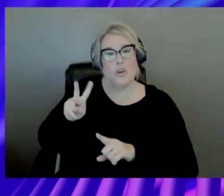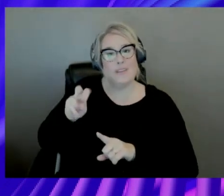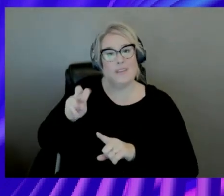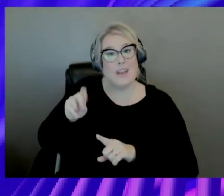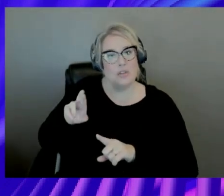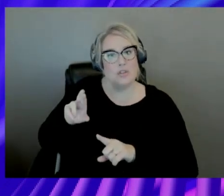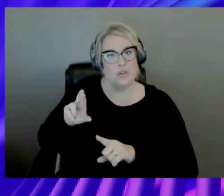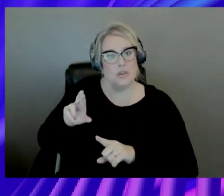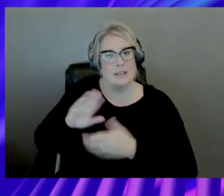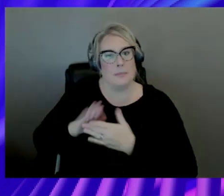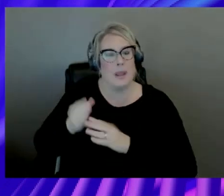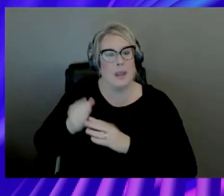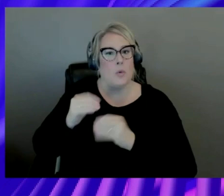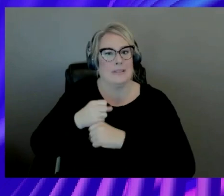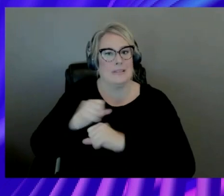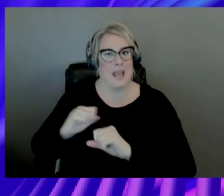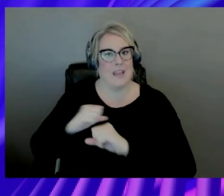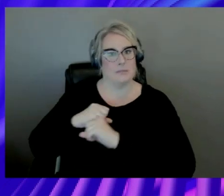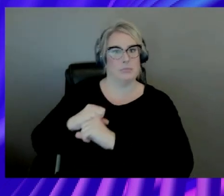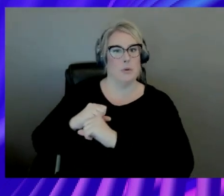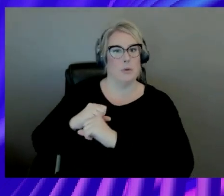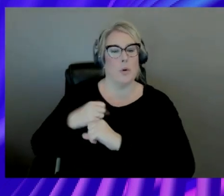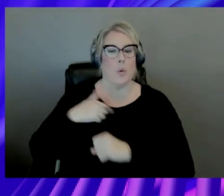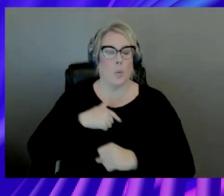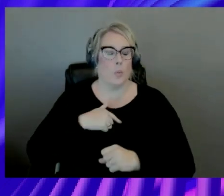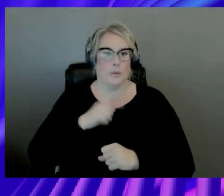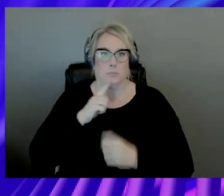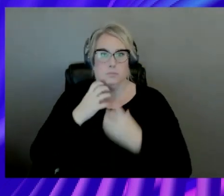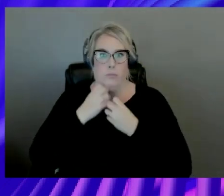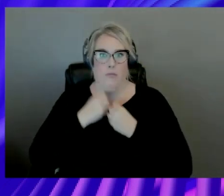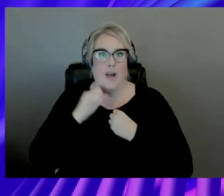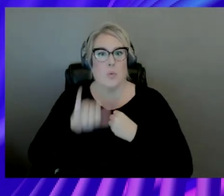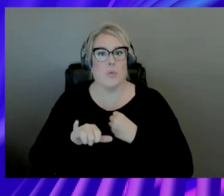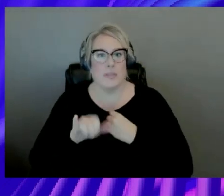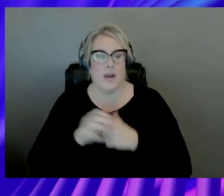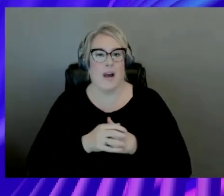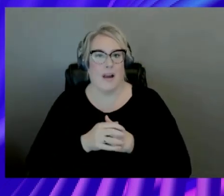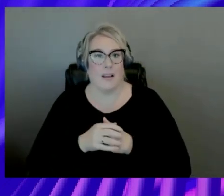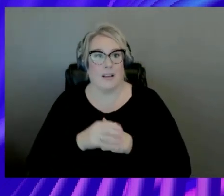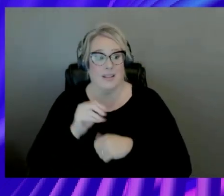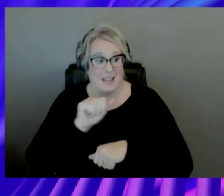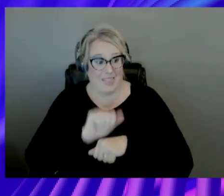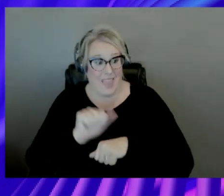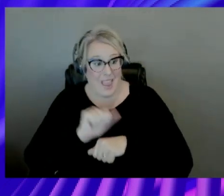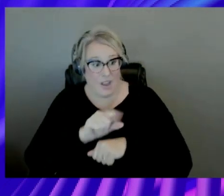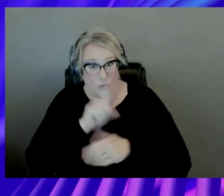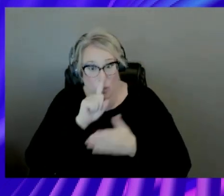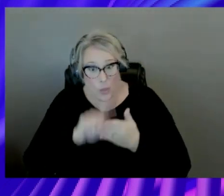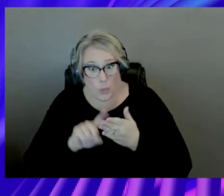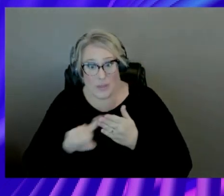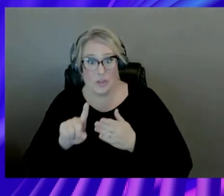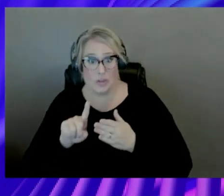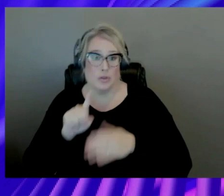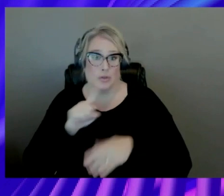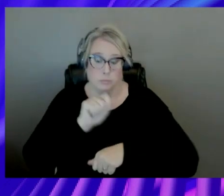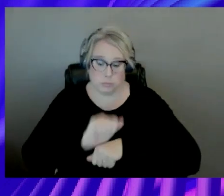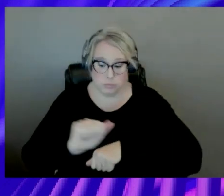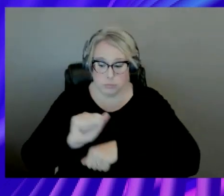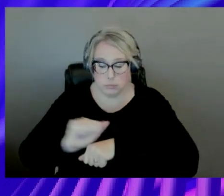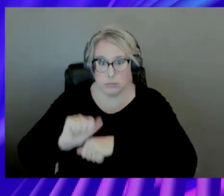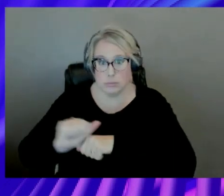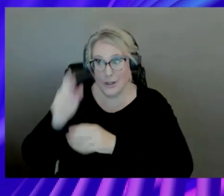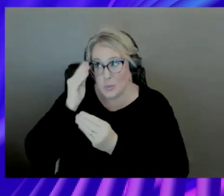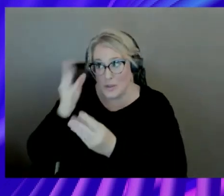safer. And we very much value that and the effort that researchers put in to disclosing responsibly